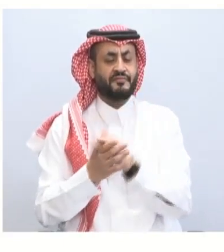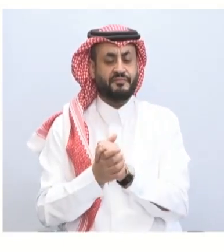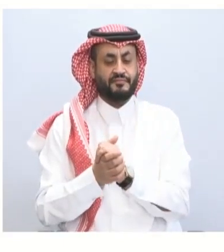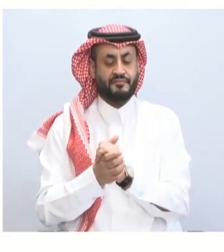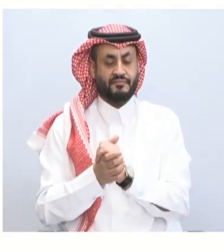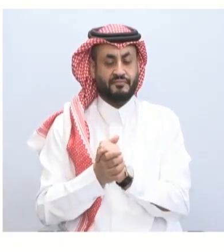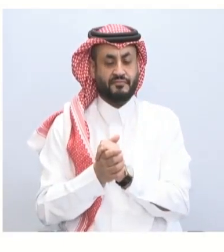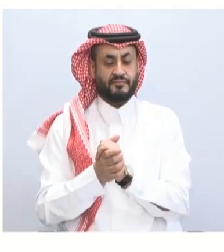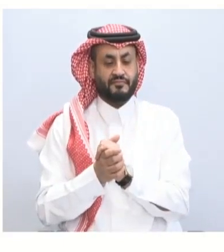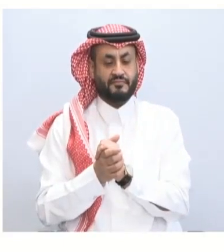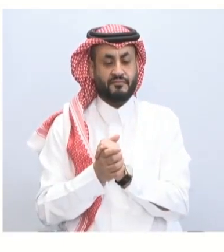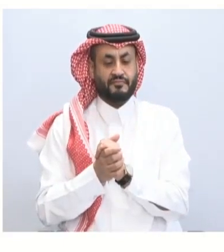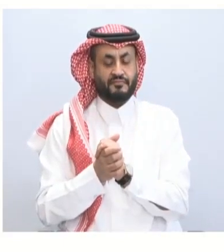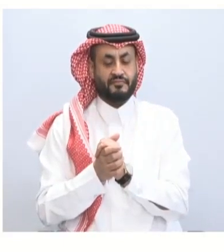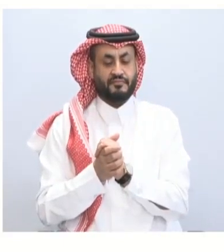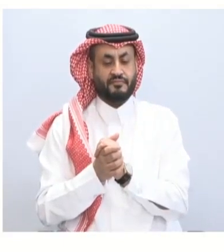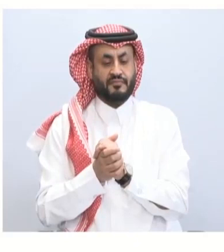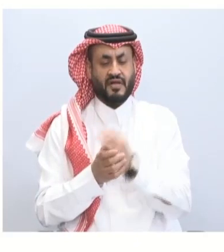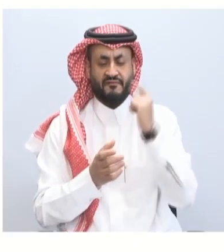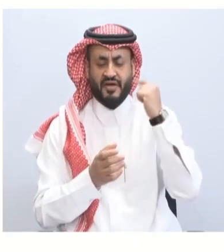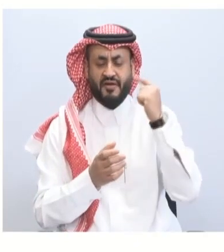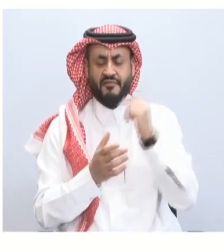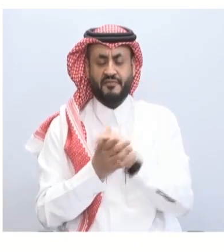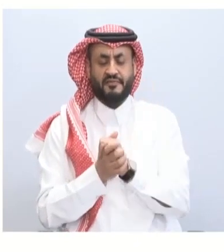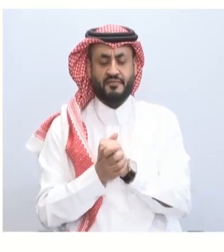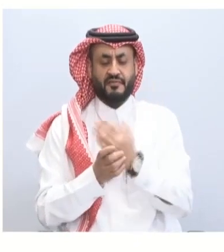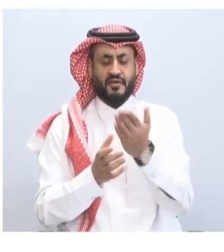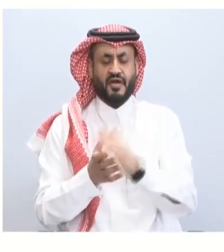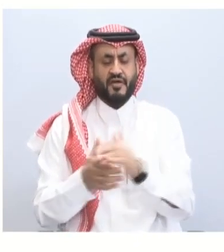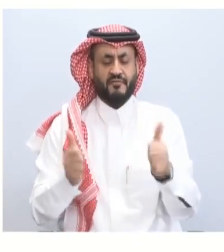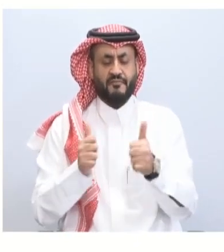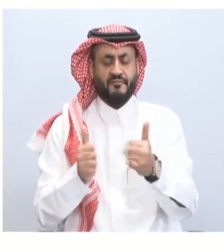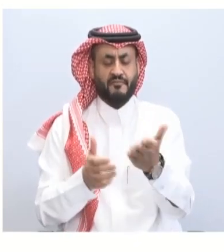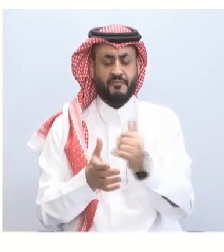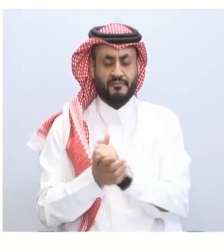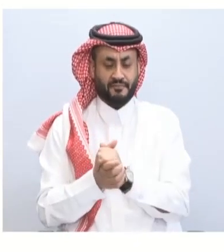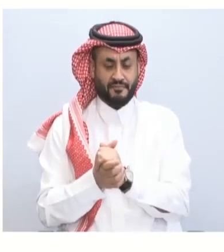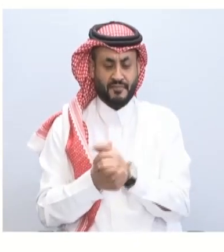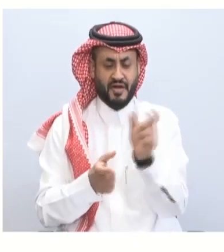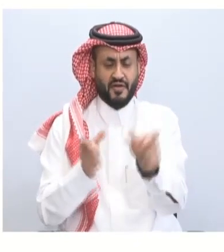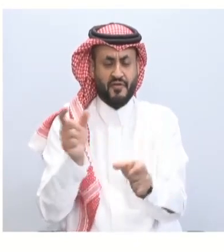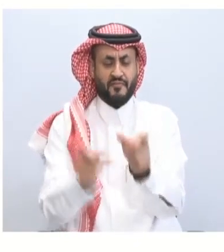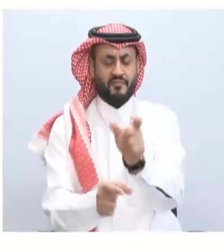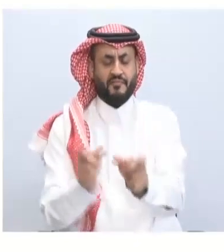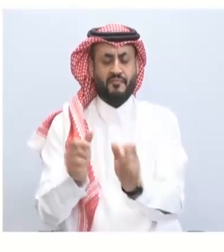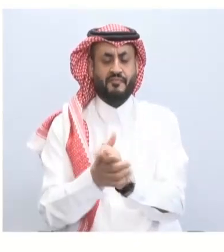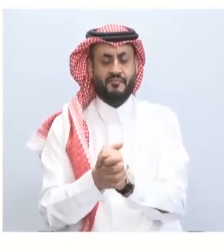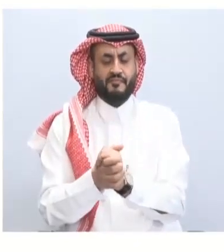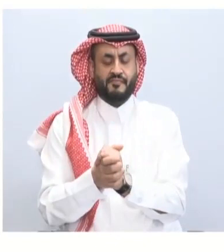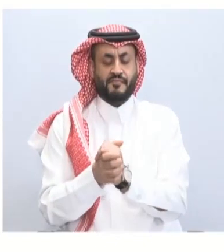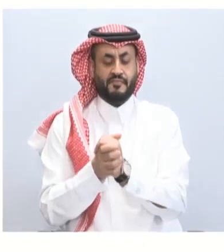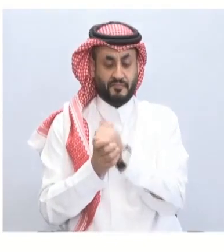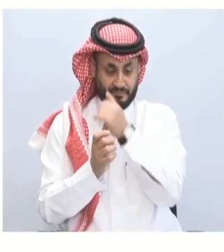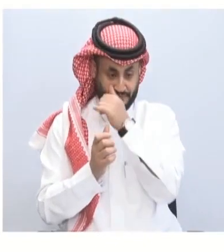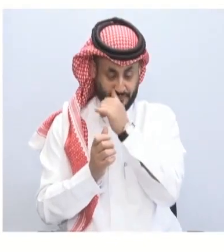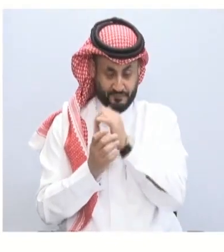of information that we have here. You can just think about it. Now we have our exercise. We have to complete the sentences with the words. Of